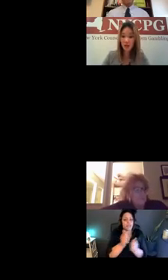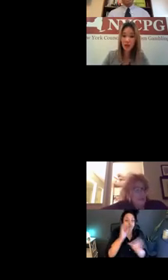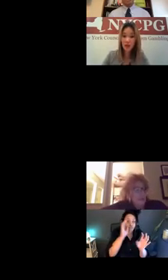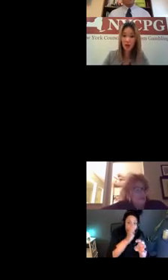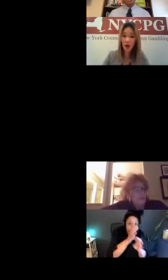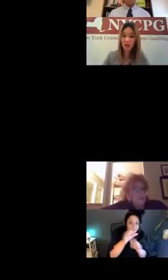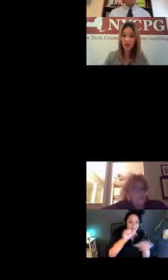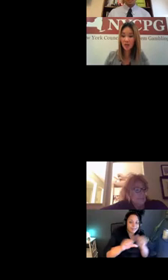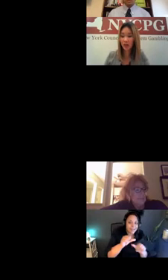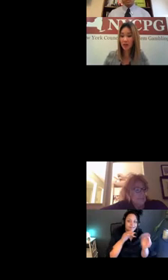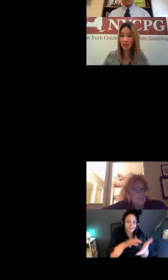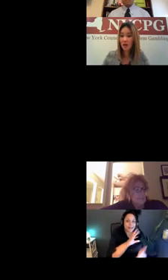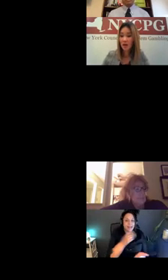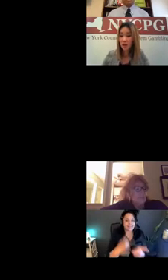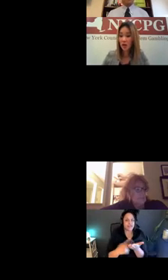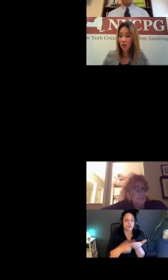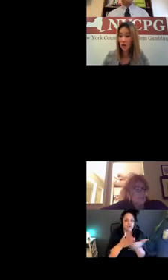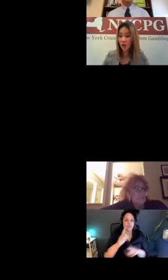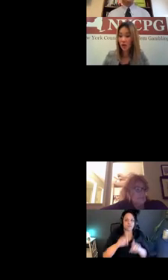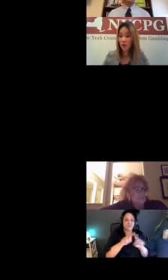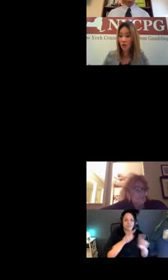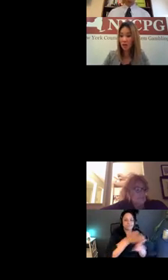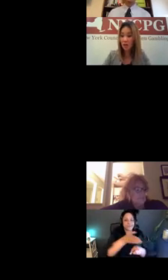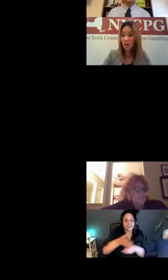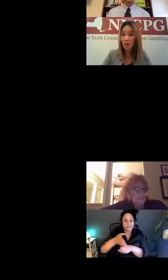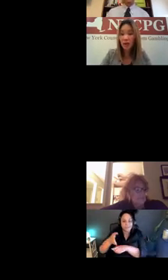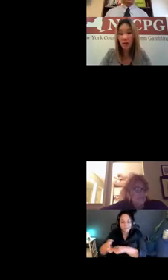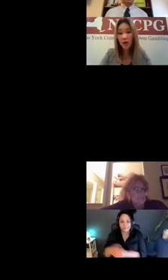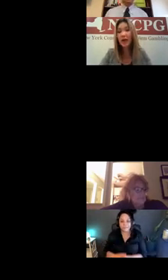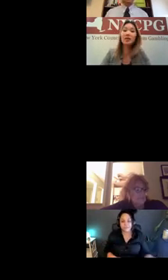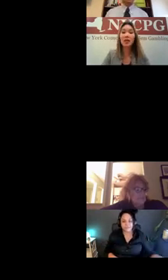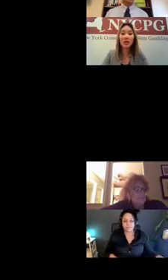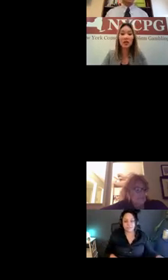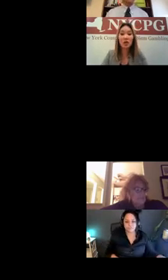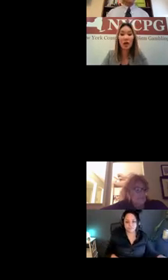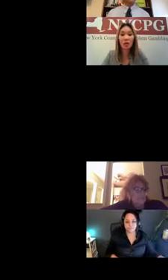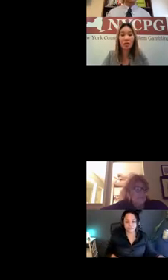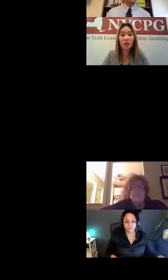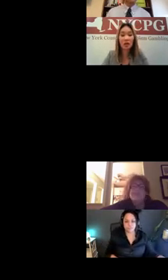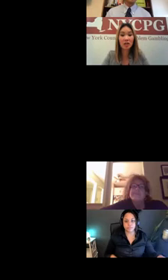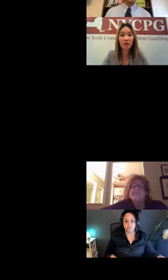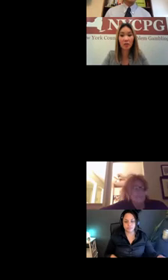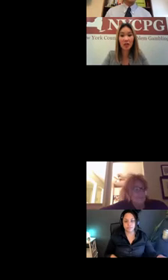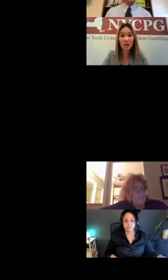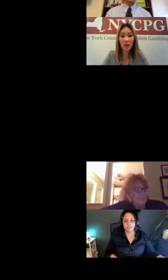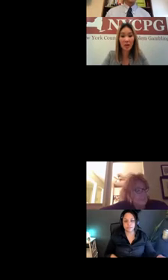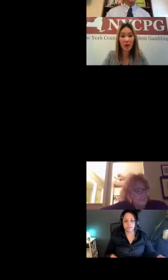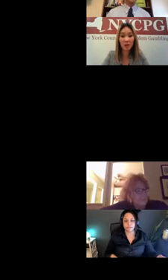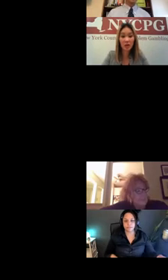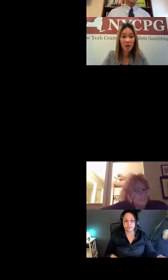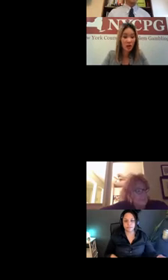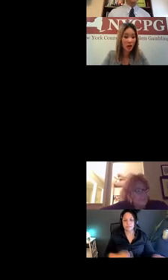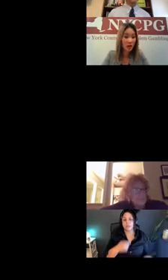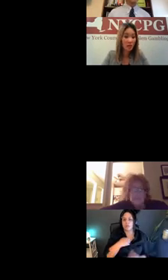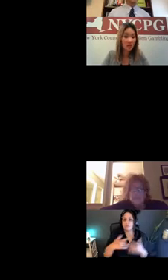and discourse across disciplines. So we are excited to be able to share this information